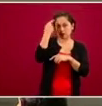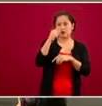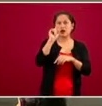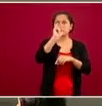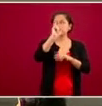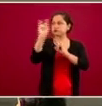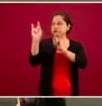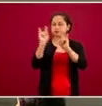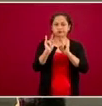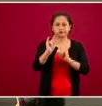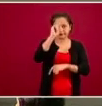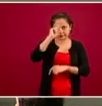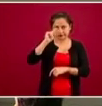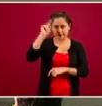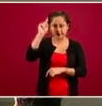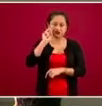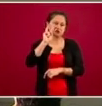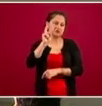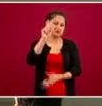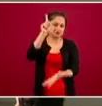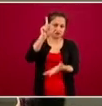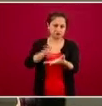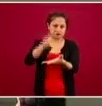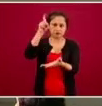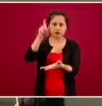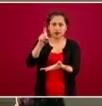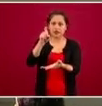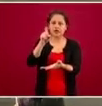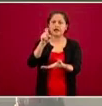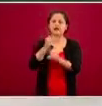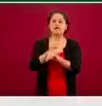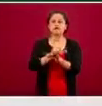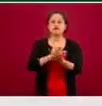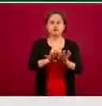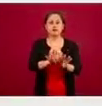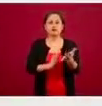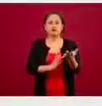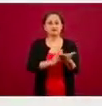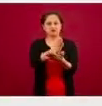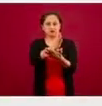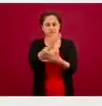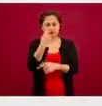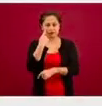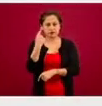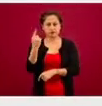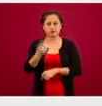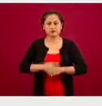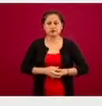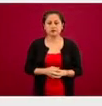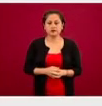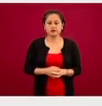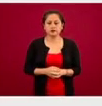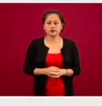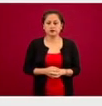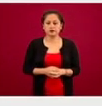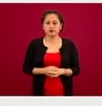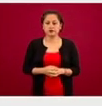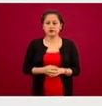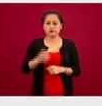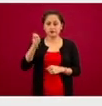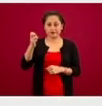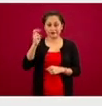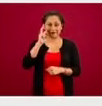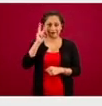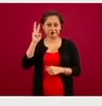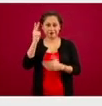reorganizing the interface so it's more user friendly. So can we click on the accessible information one?